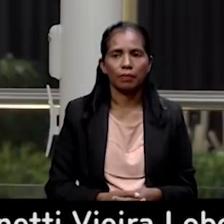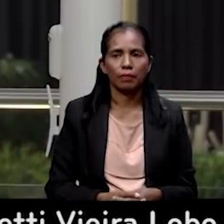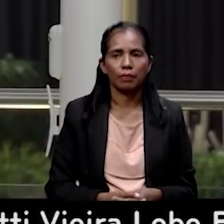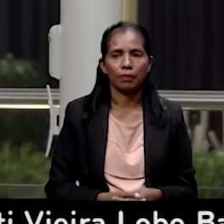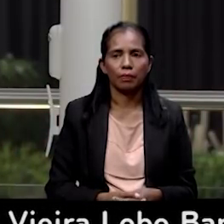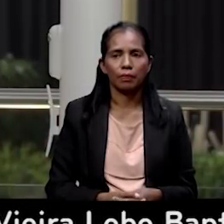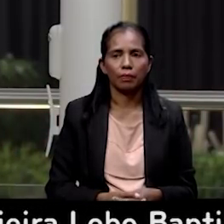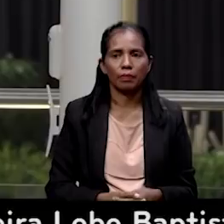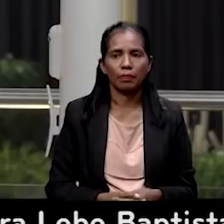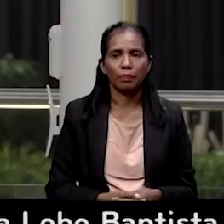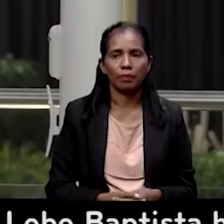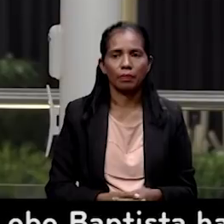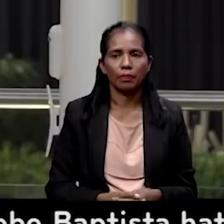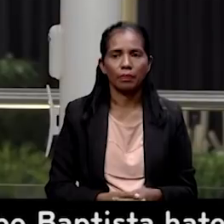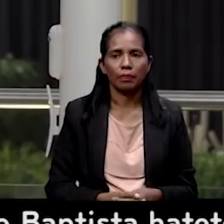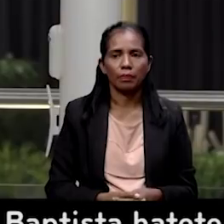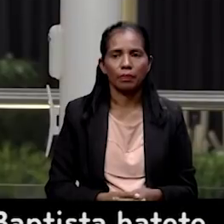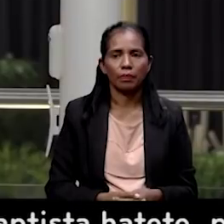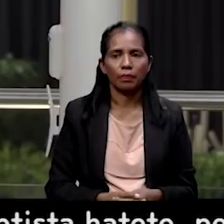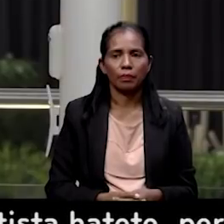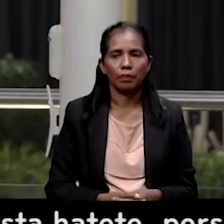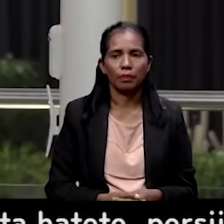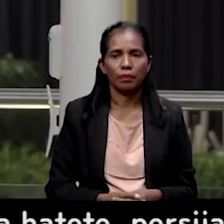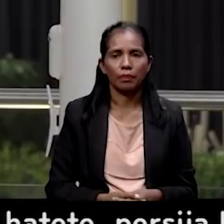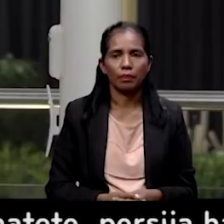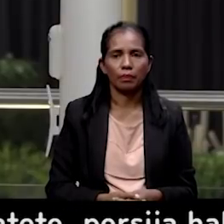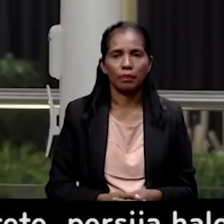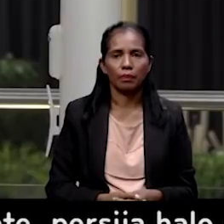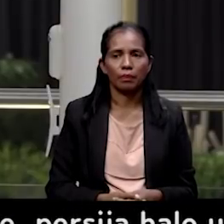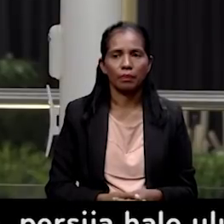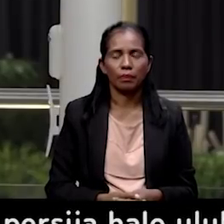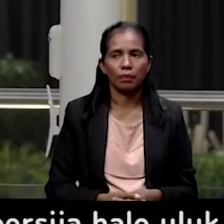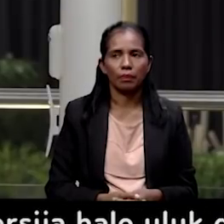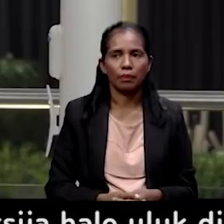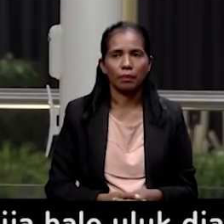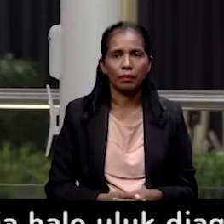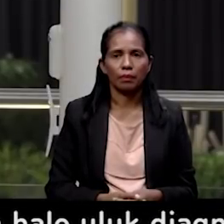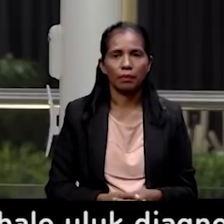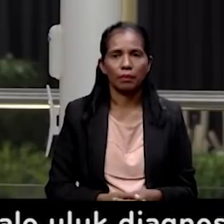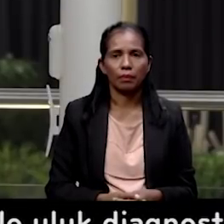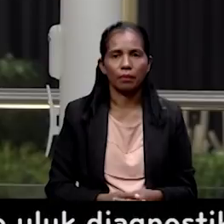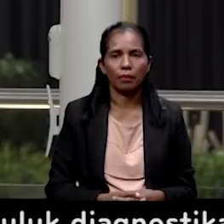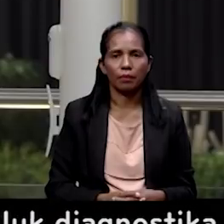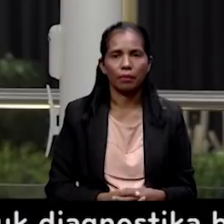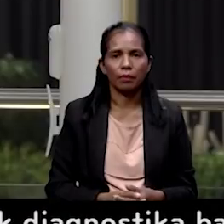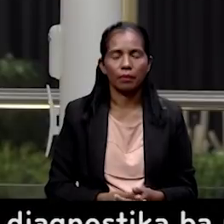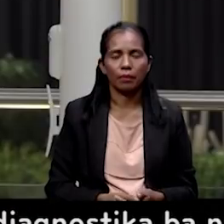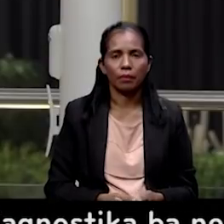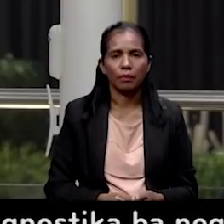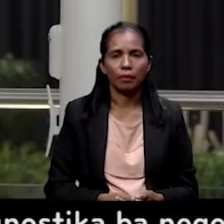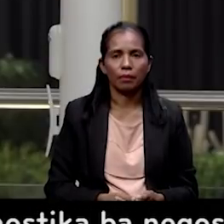bask in its stunning landscape, heritage, traditions, and the achievements of its friendly